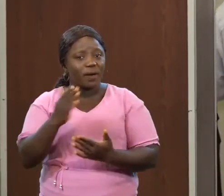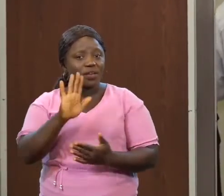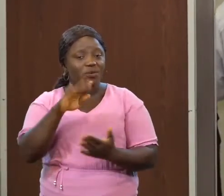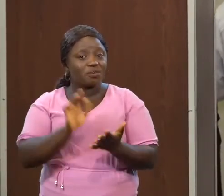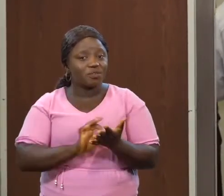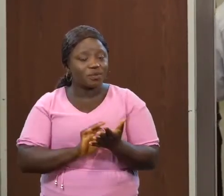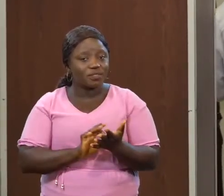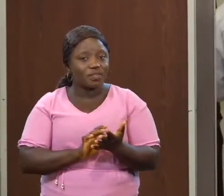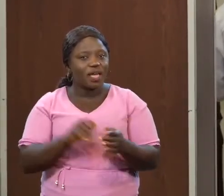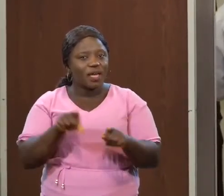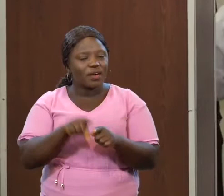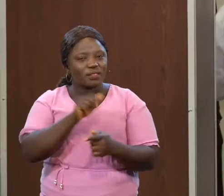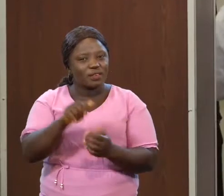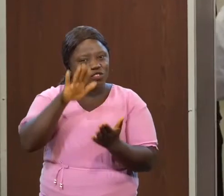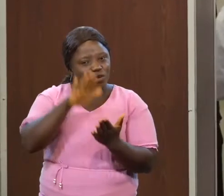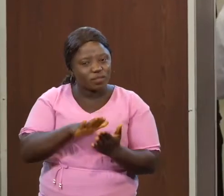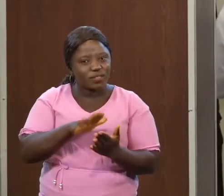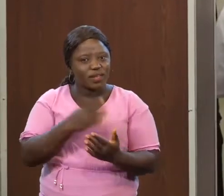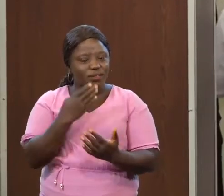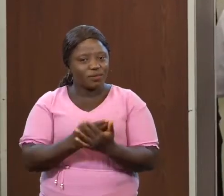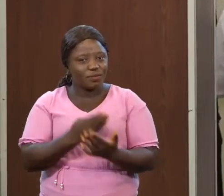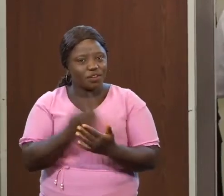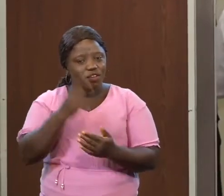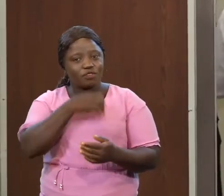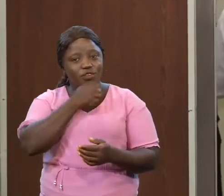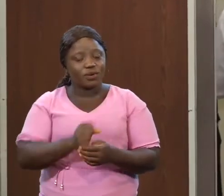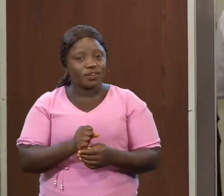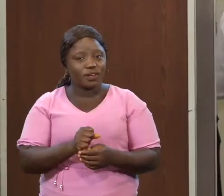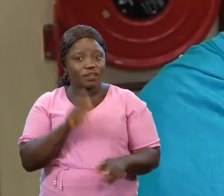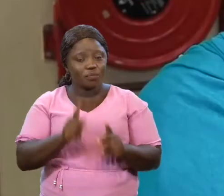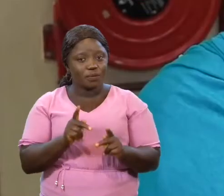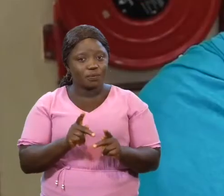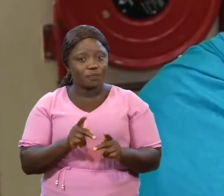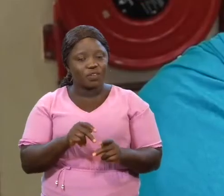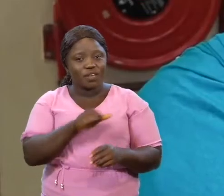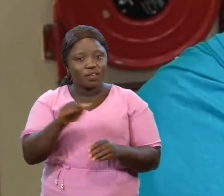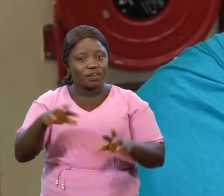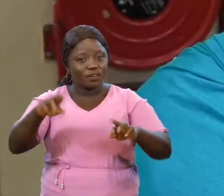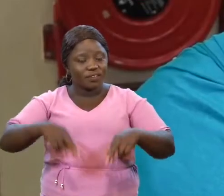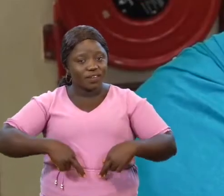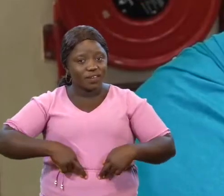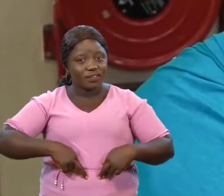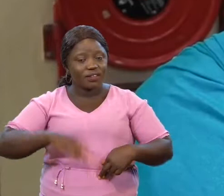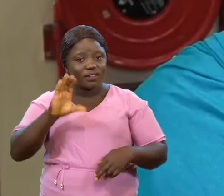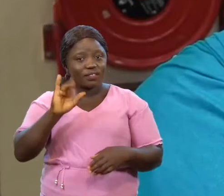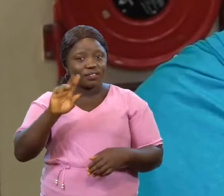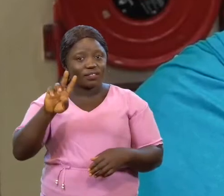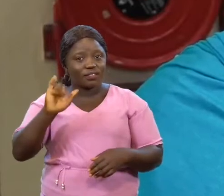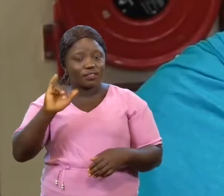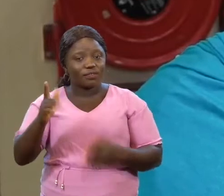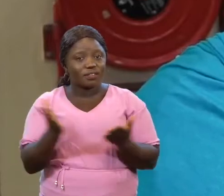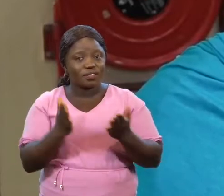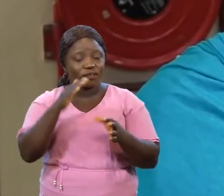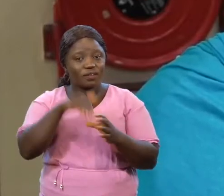your drugs at a subsidized rate for the elderly. Bilkisu Bello retired as a civil servant